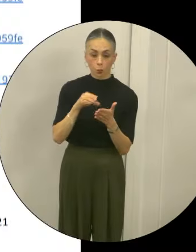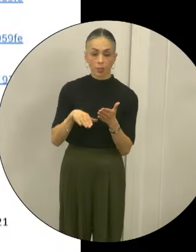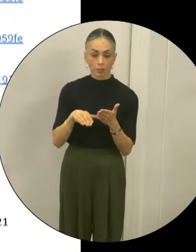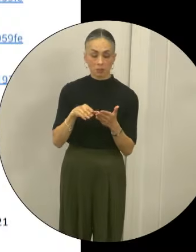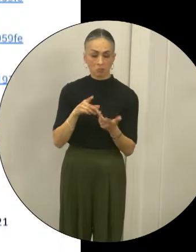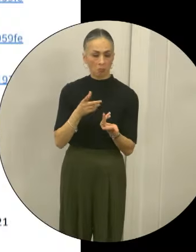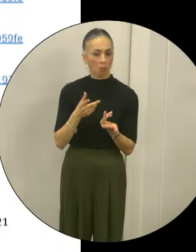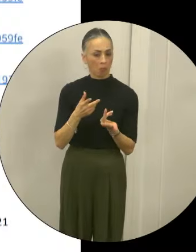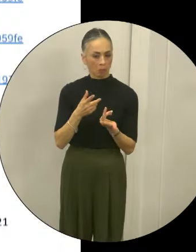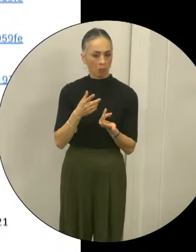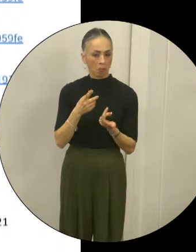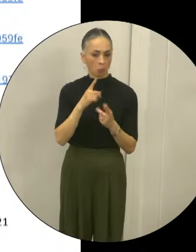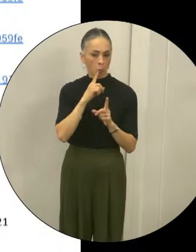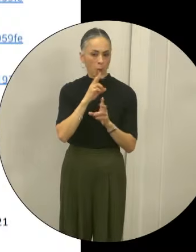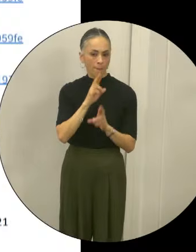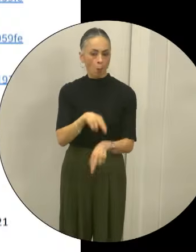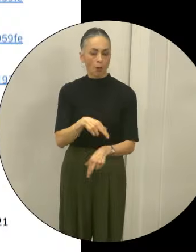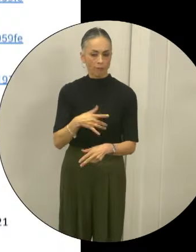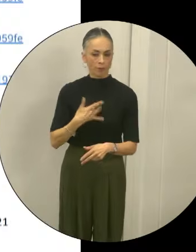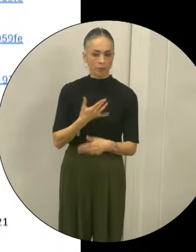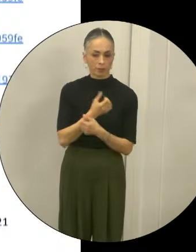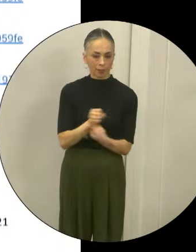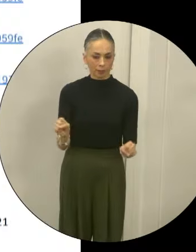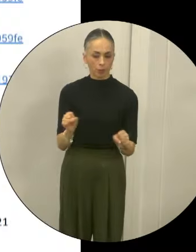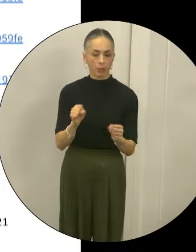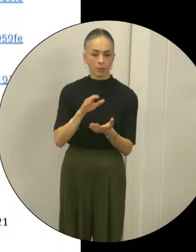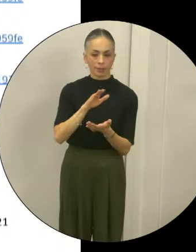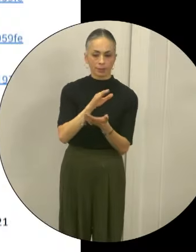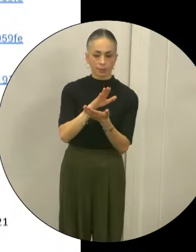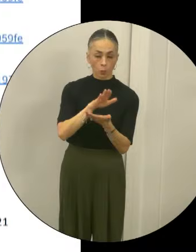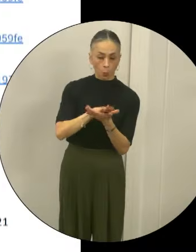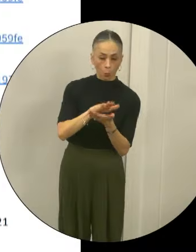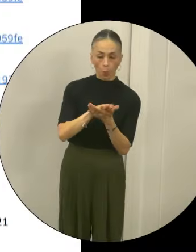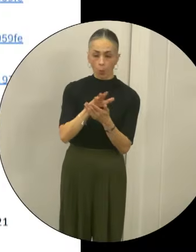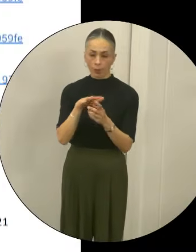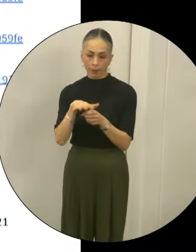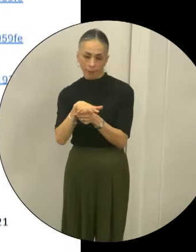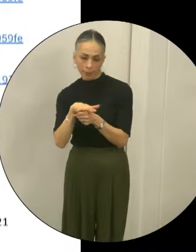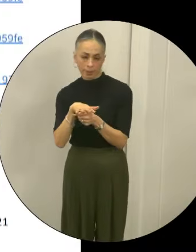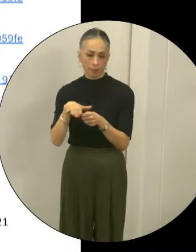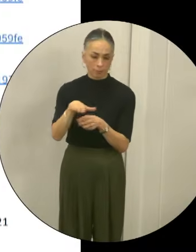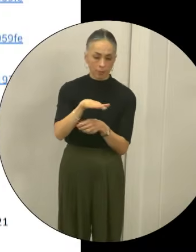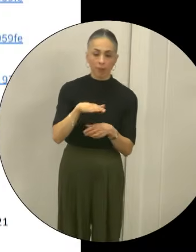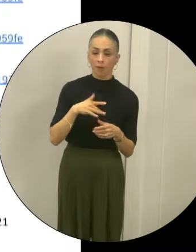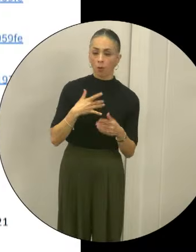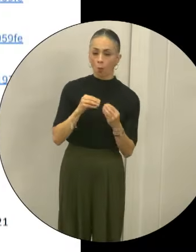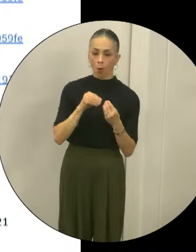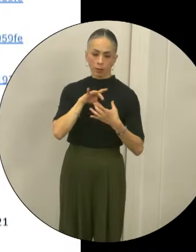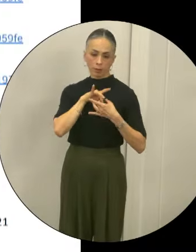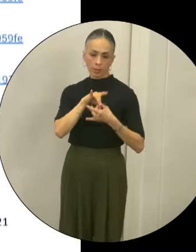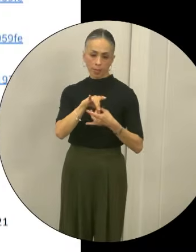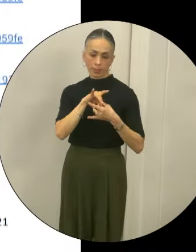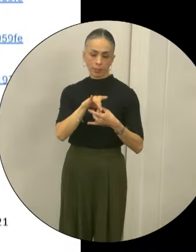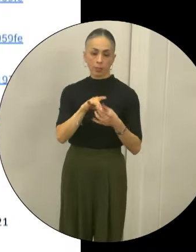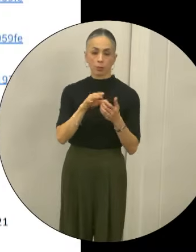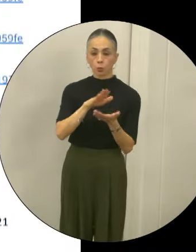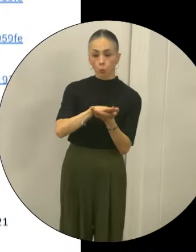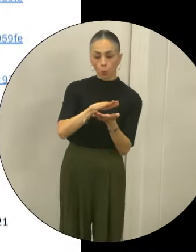feel safer on our campuses and in our schools. 2, students report they feel more connected to their school and adults in their